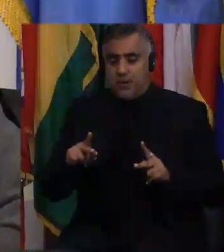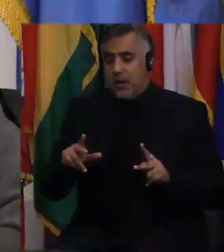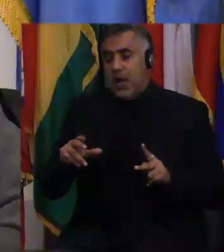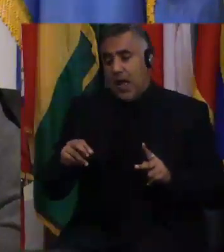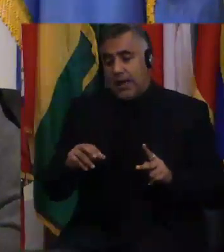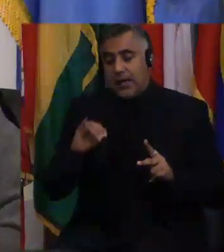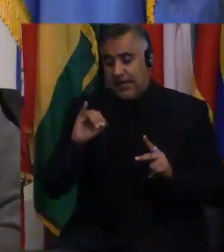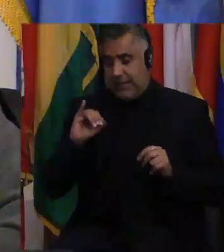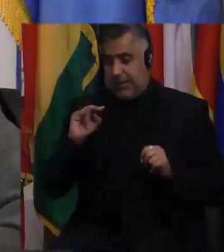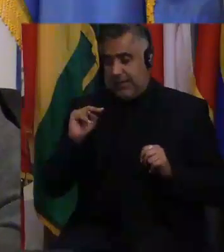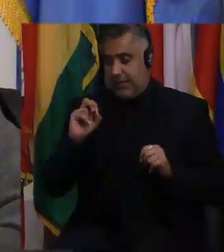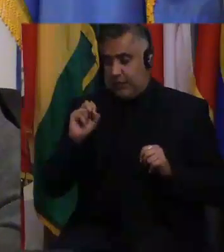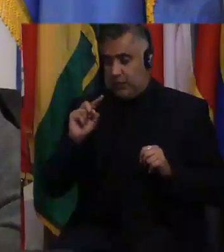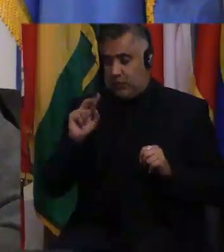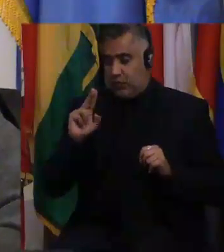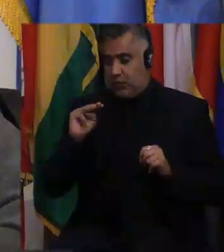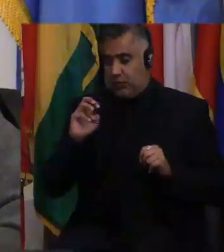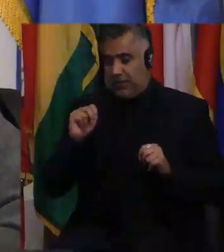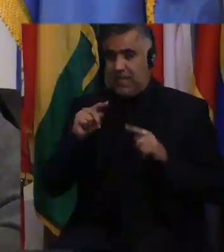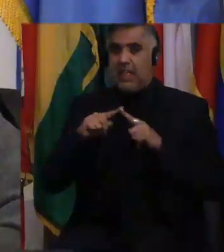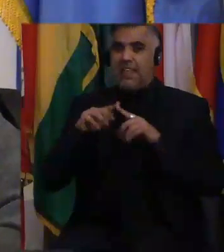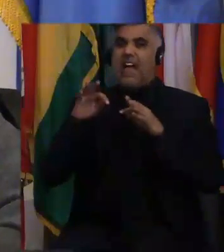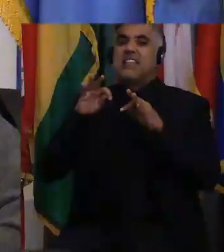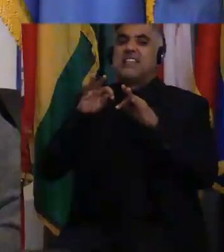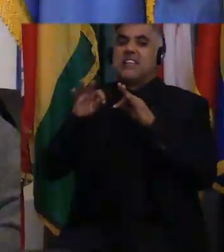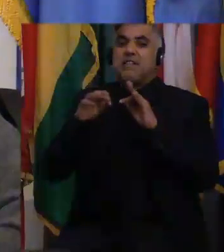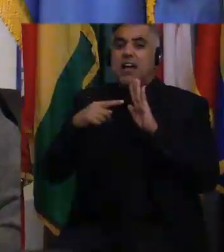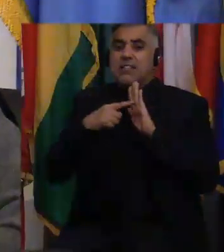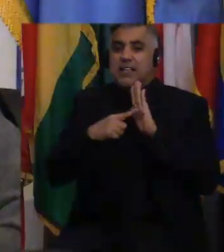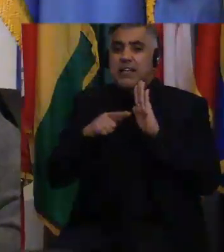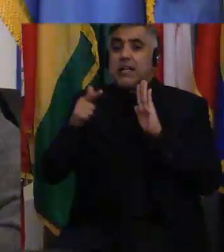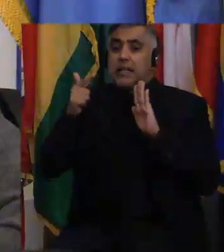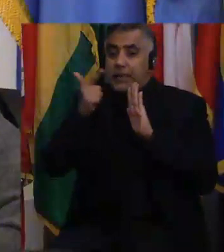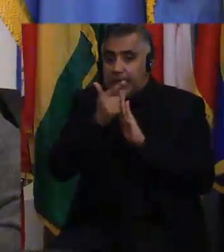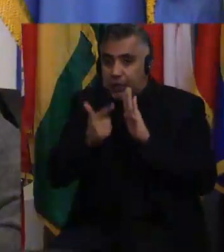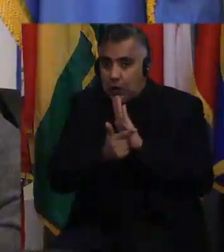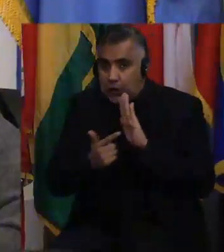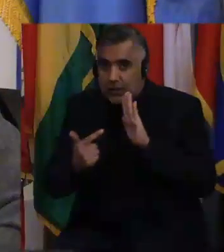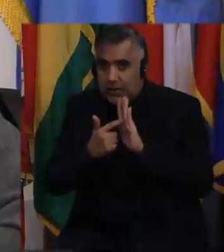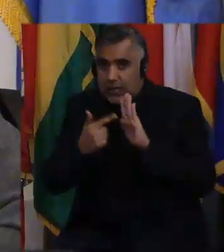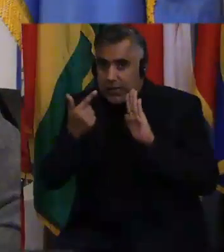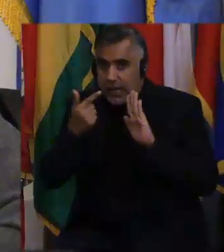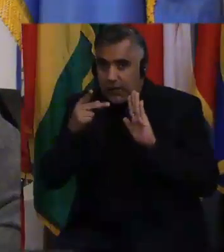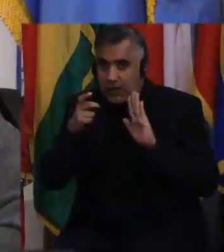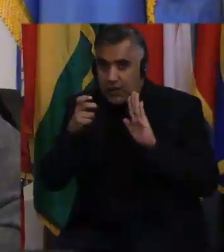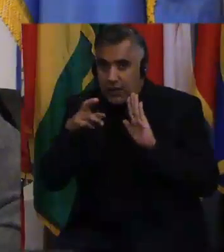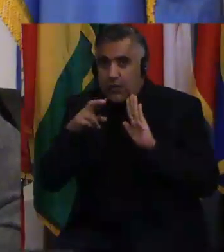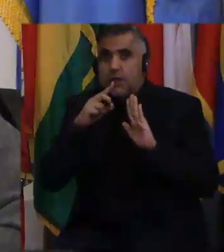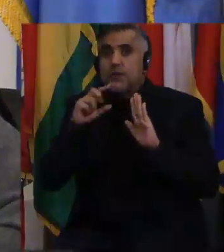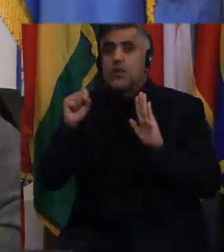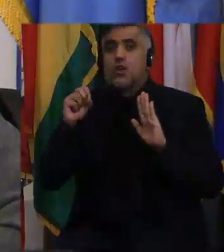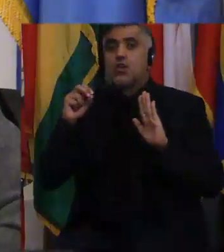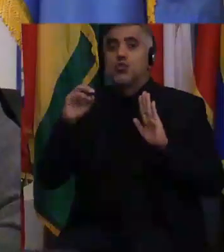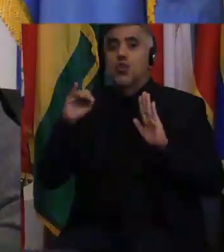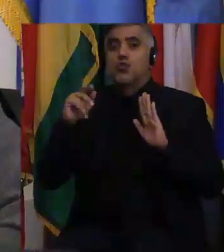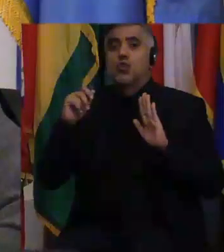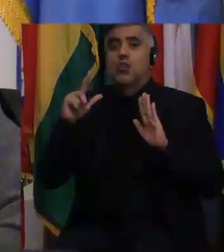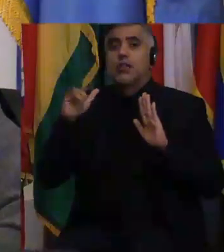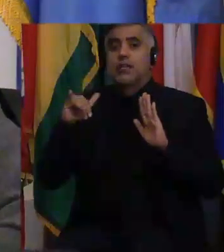an instrument that that defines legally the term that gender is socially